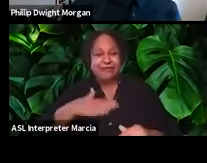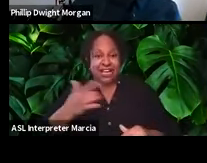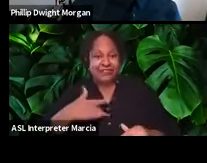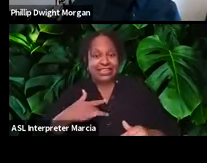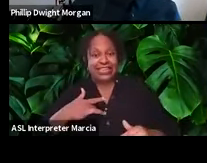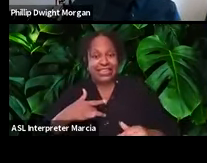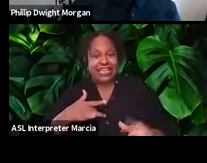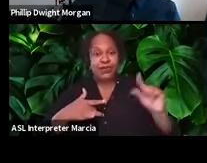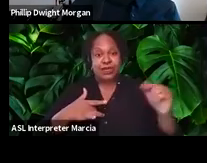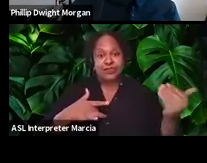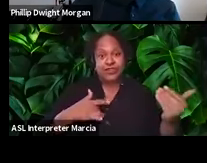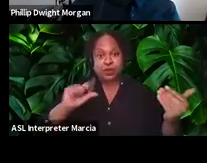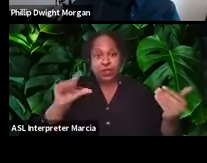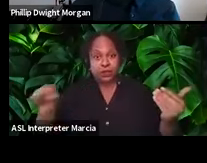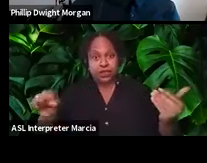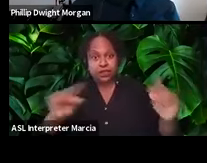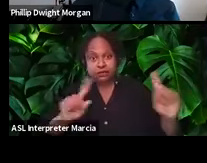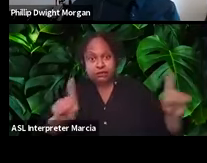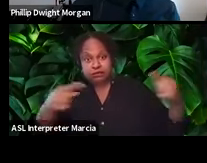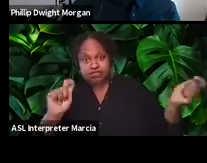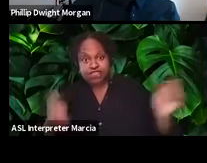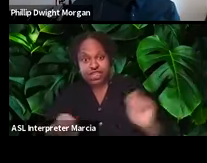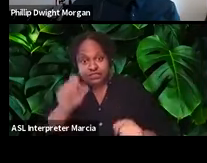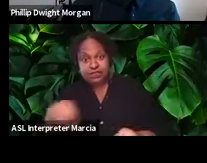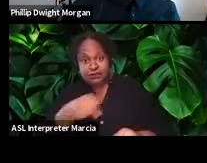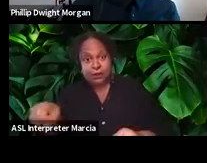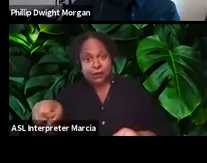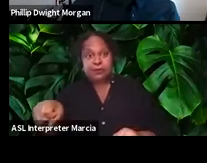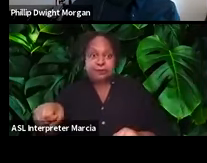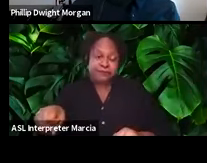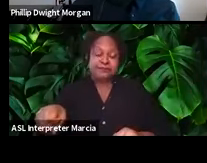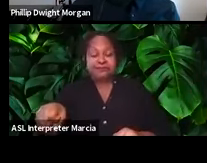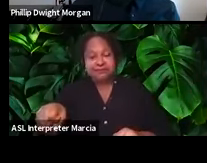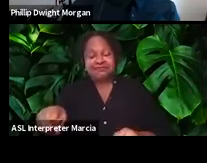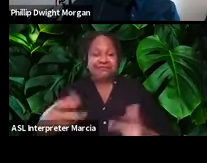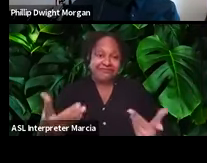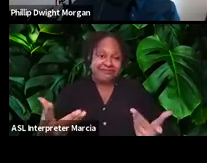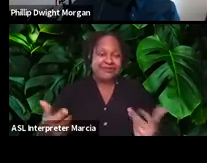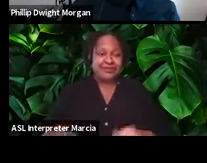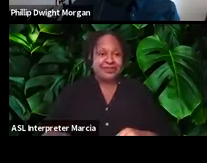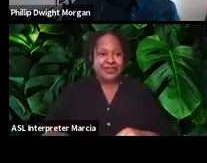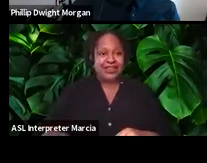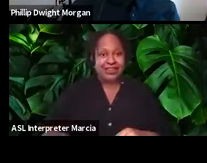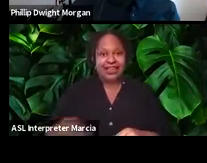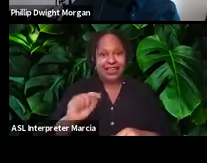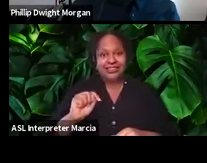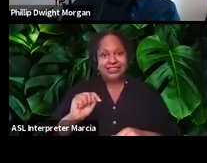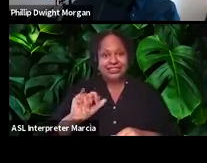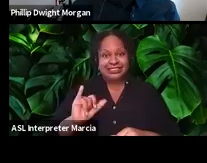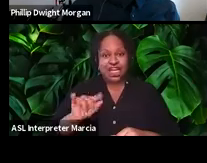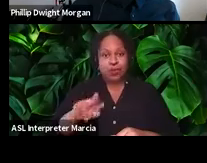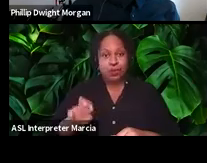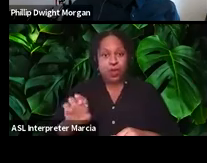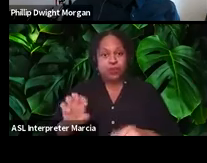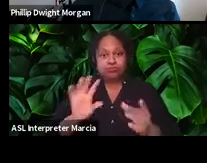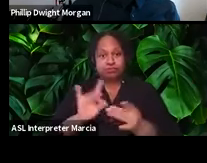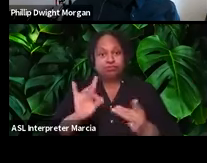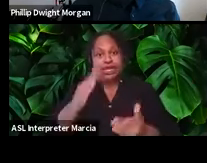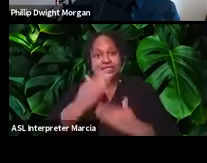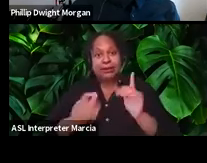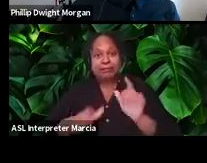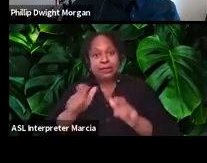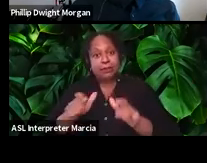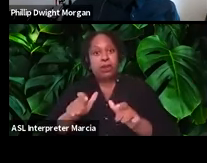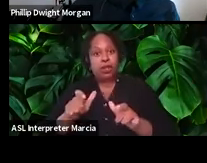between 2015 and now? I think there's, like my man Tyrone said, there's a lot of people who are woke